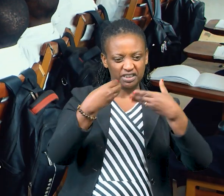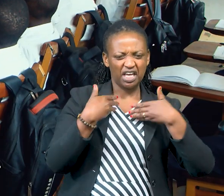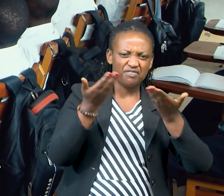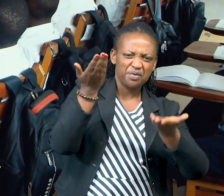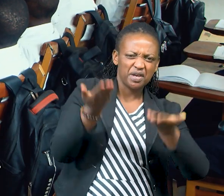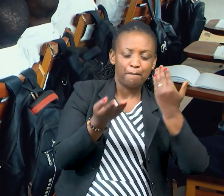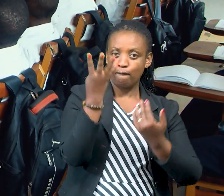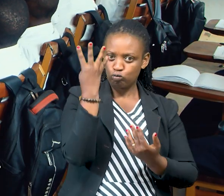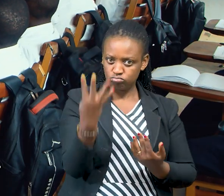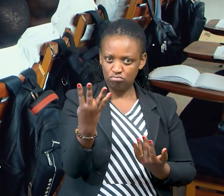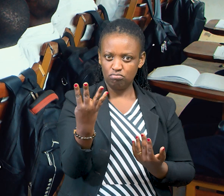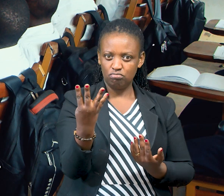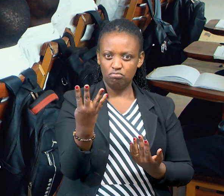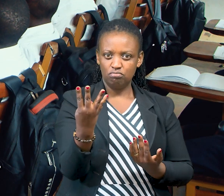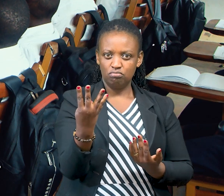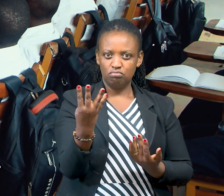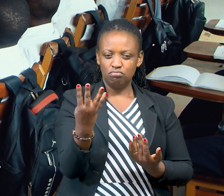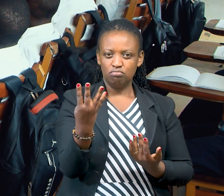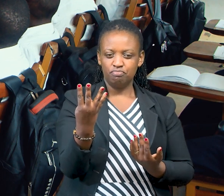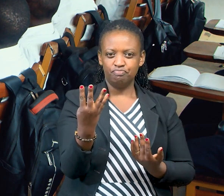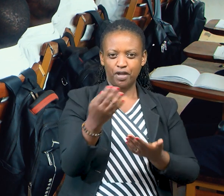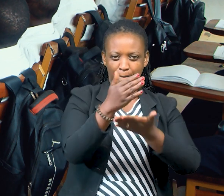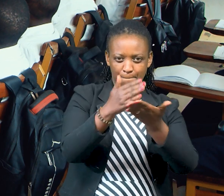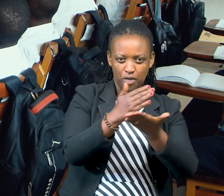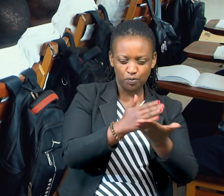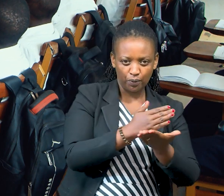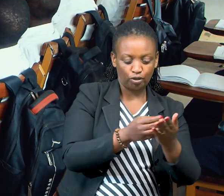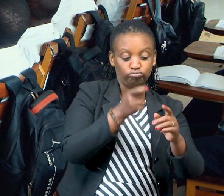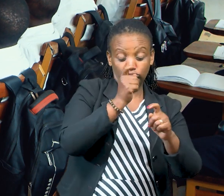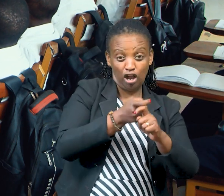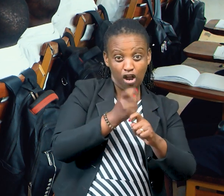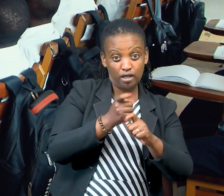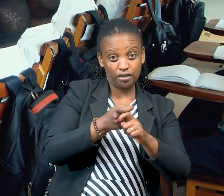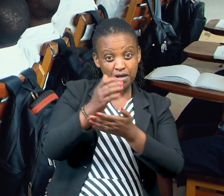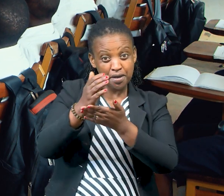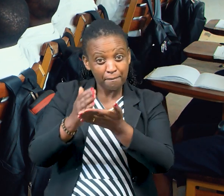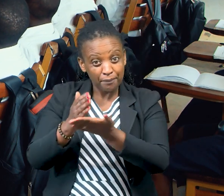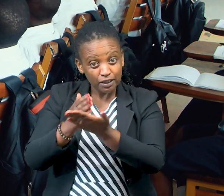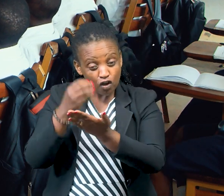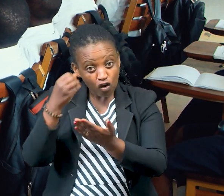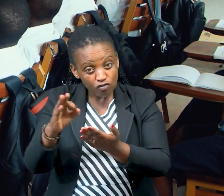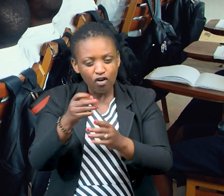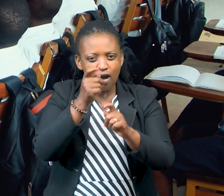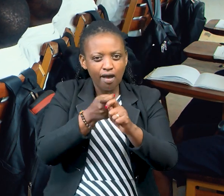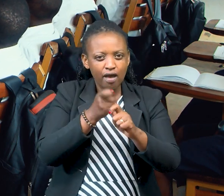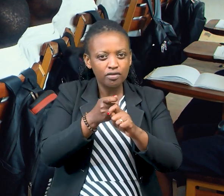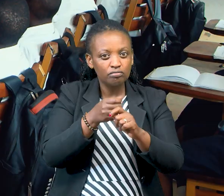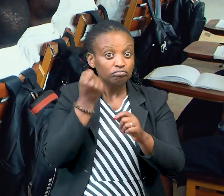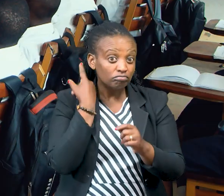to give at least 4 parts of an egg. Parts of